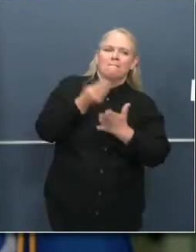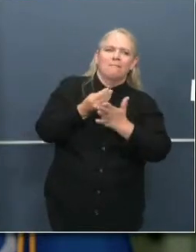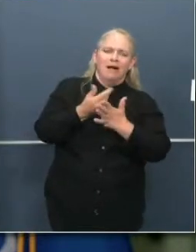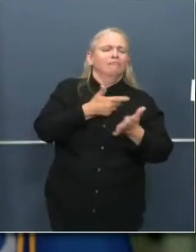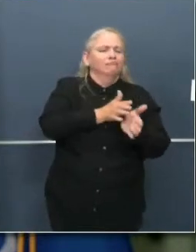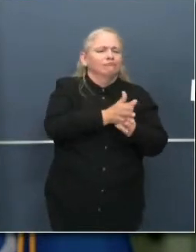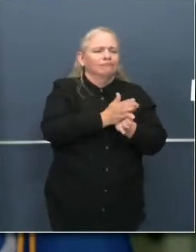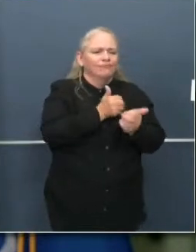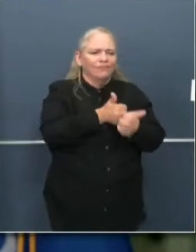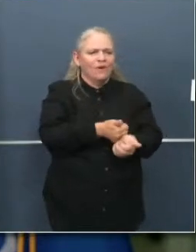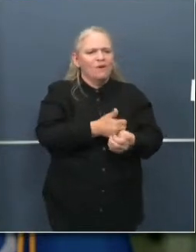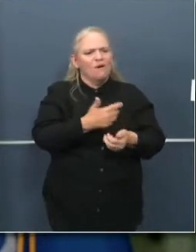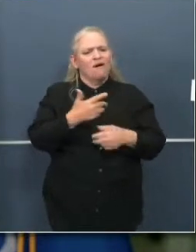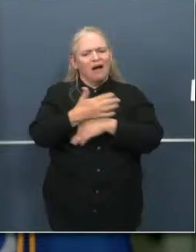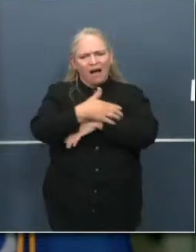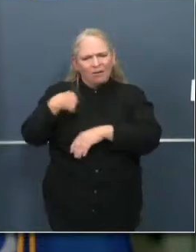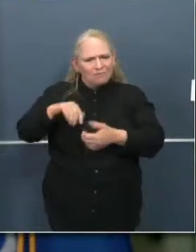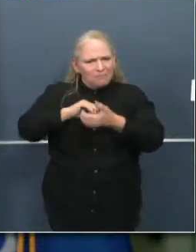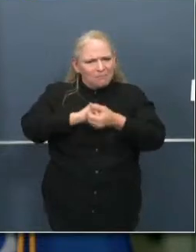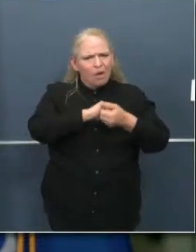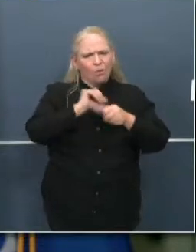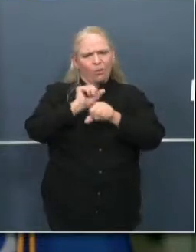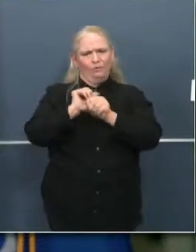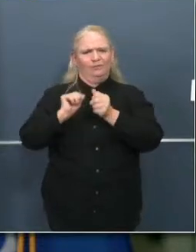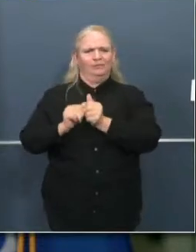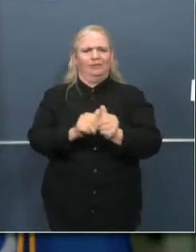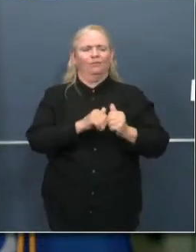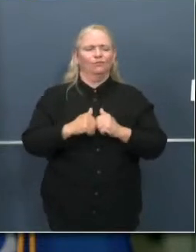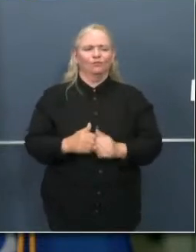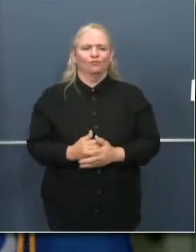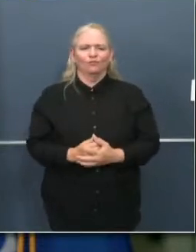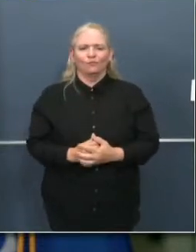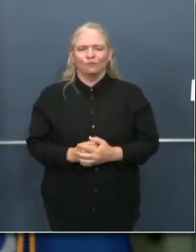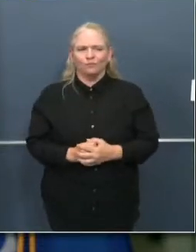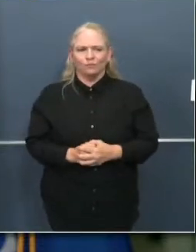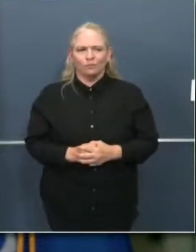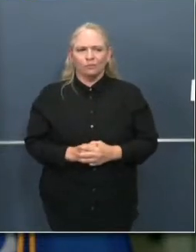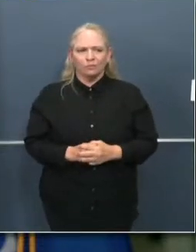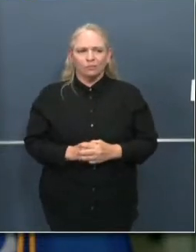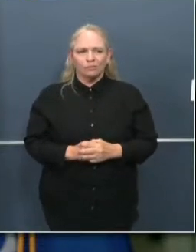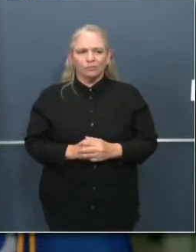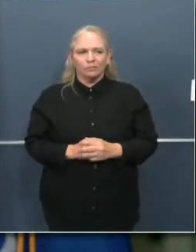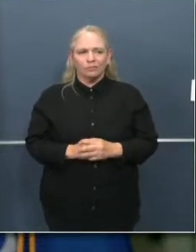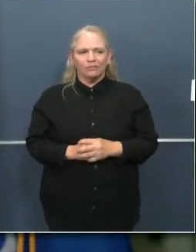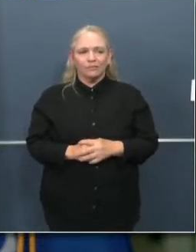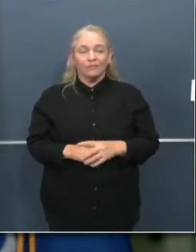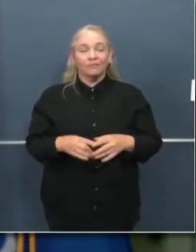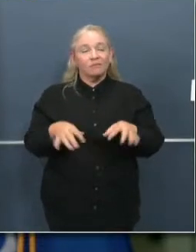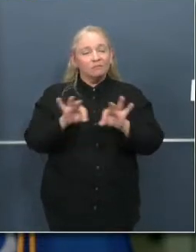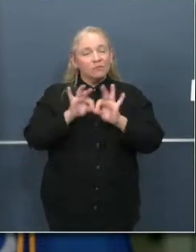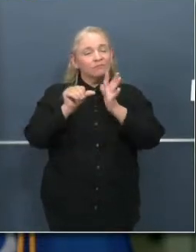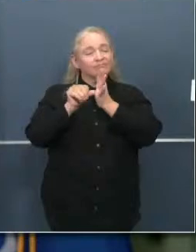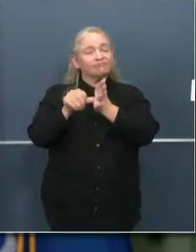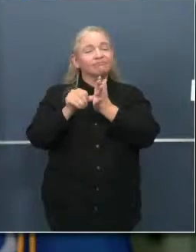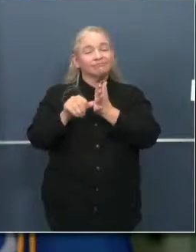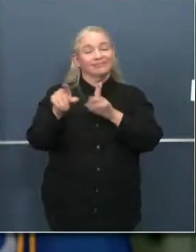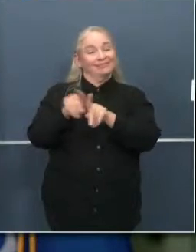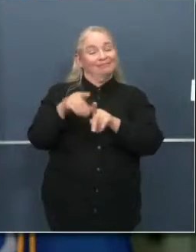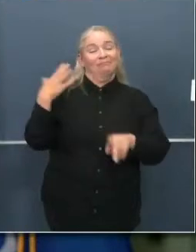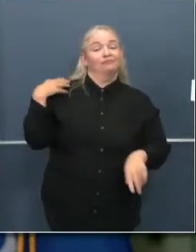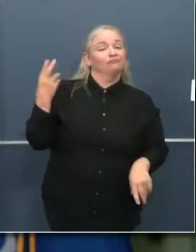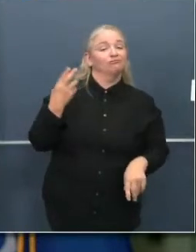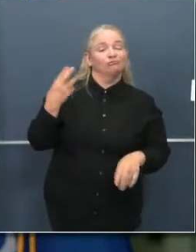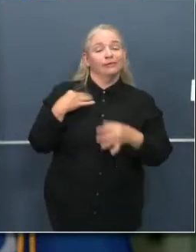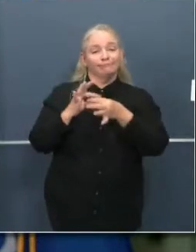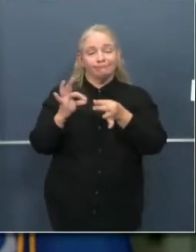on Thursday, and that is the president of CSAC happens to be a county supervisor in Orange County, and she has